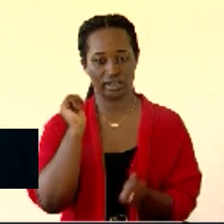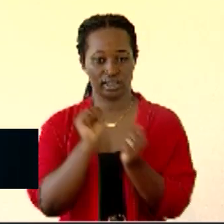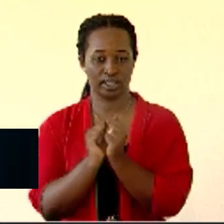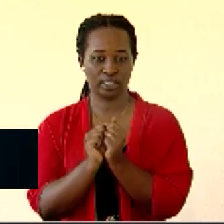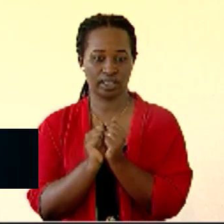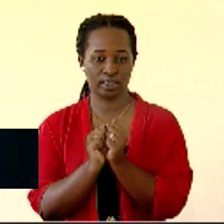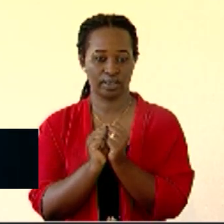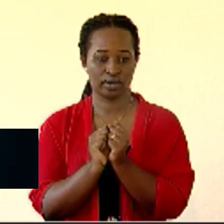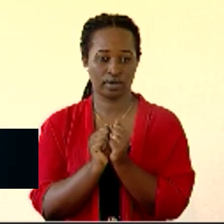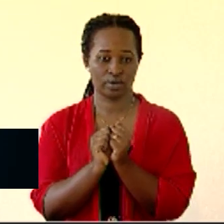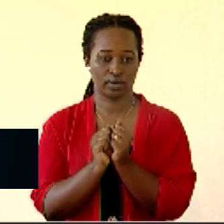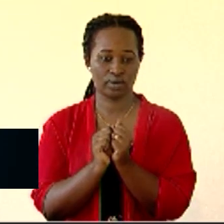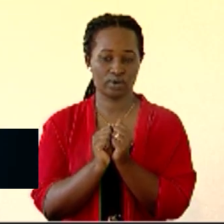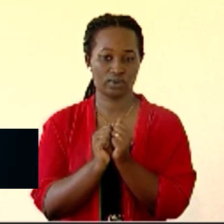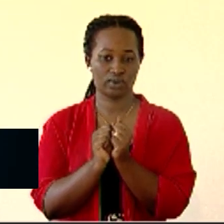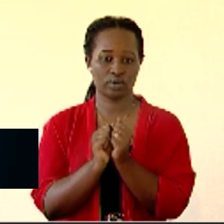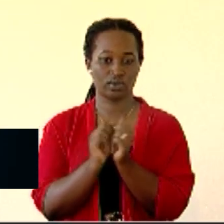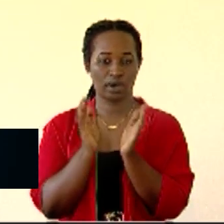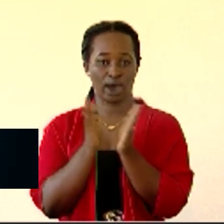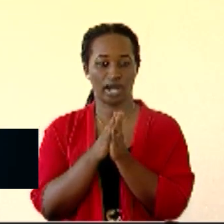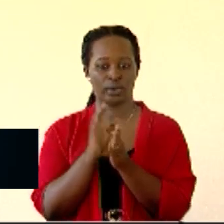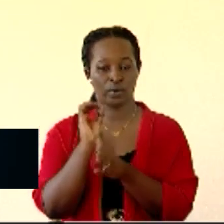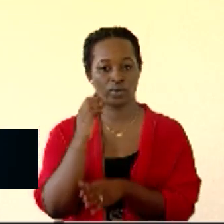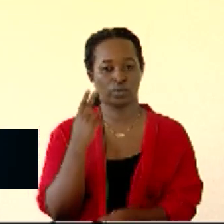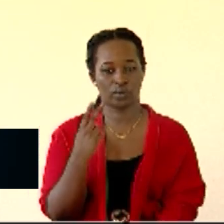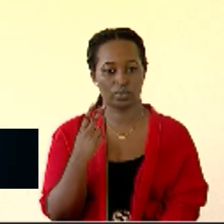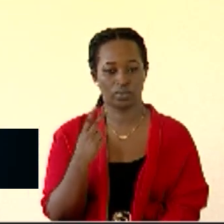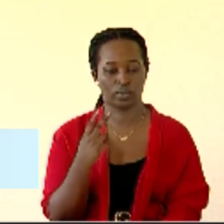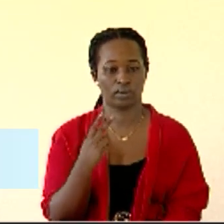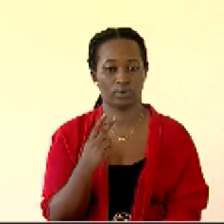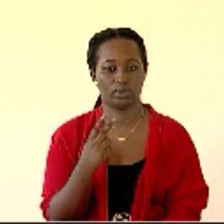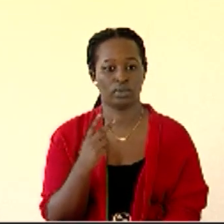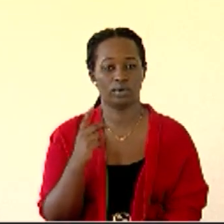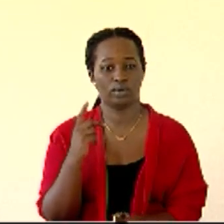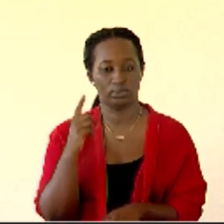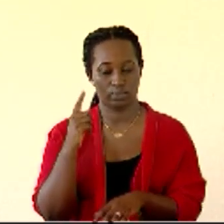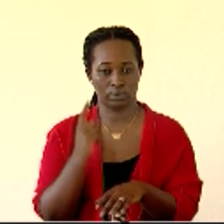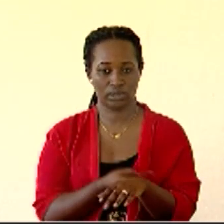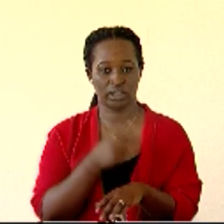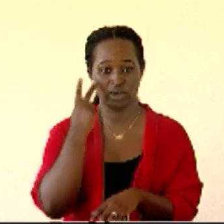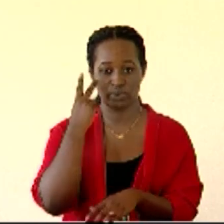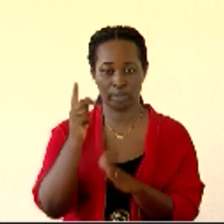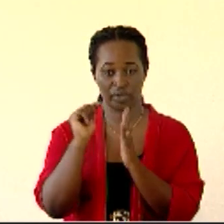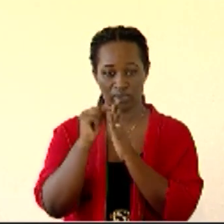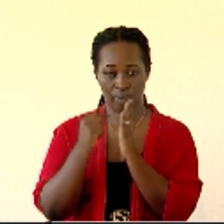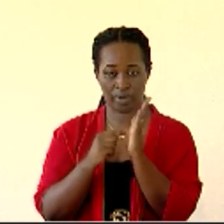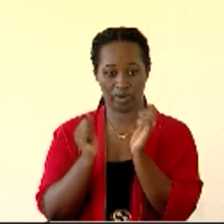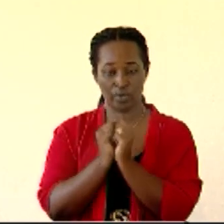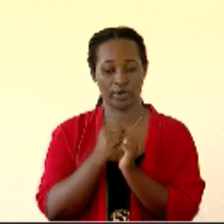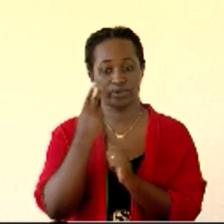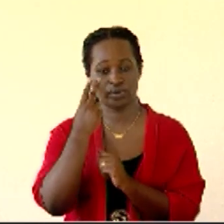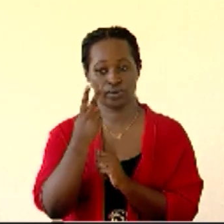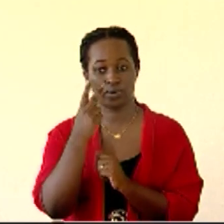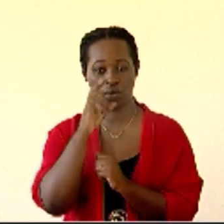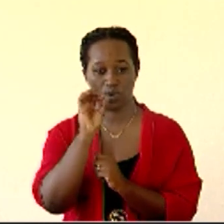C5H10 and O2. So whenever you look at the compound with 2 oxygen